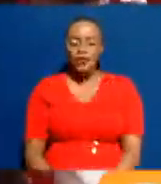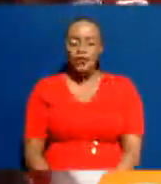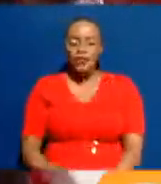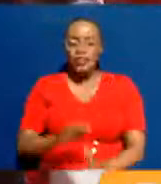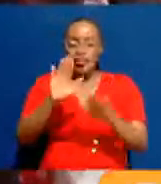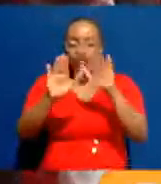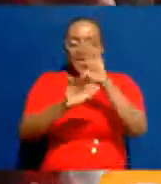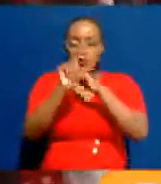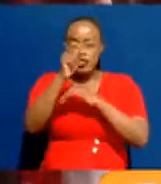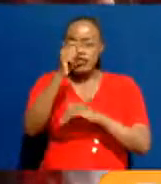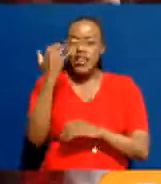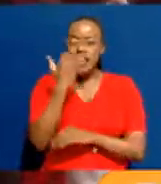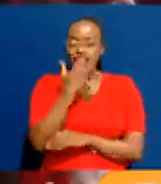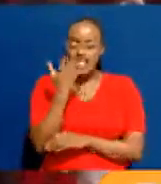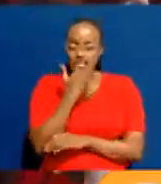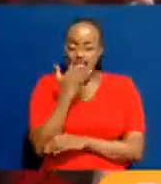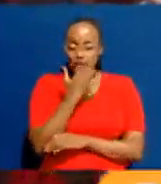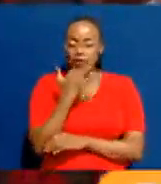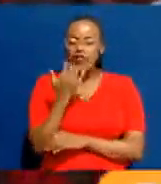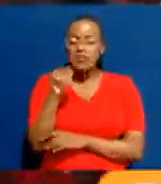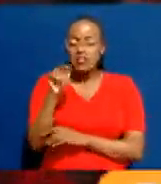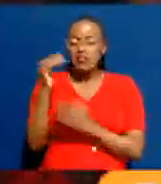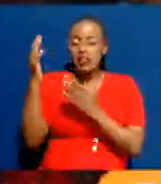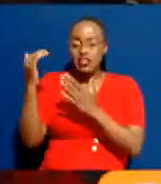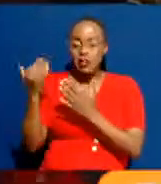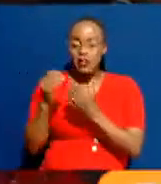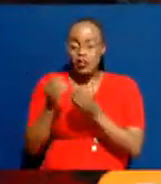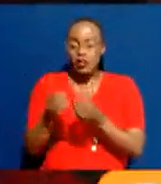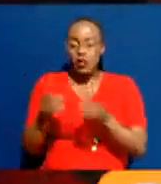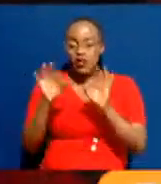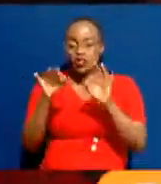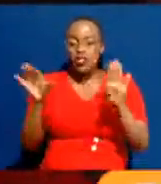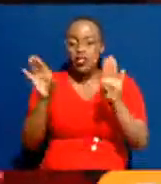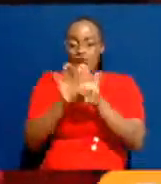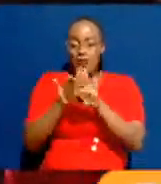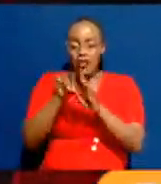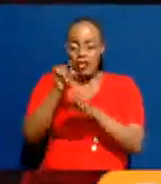Deputy President Rigathi Gachagua is expected to officially close